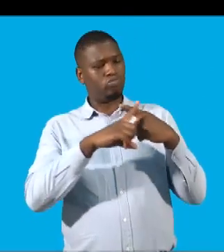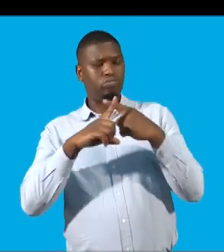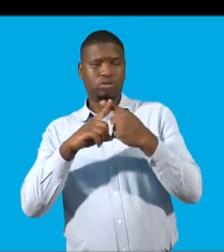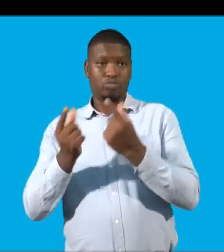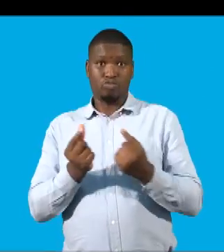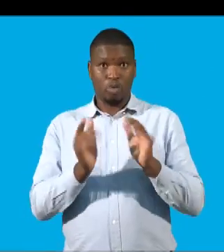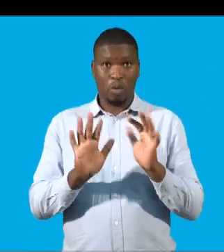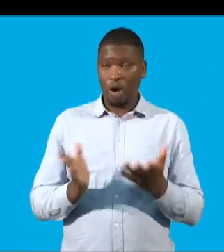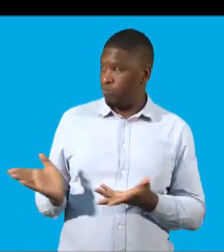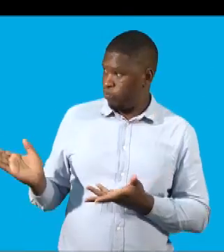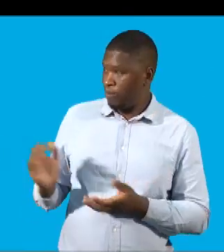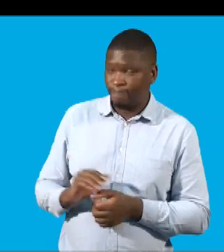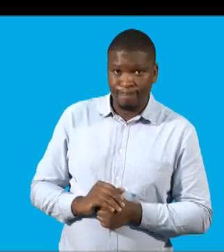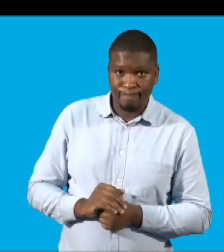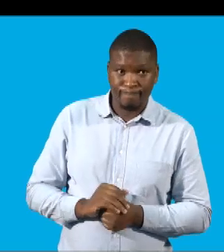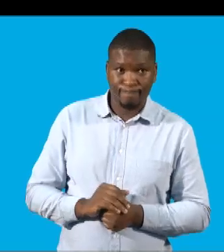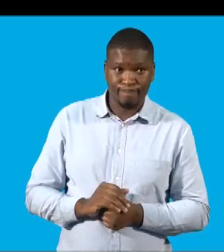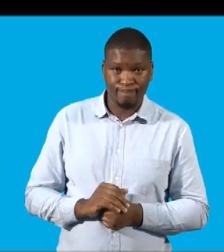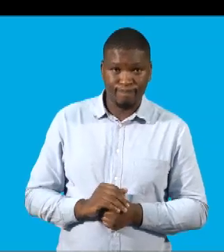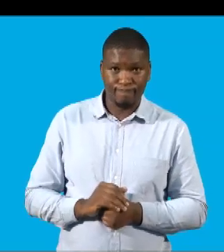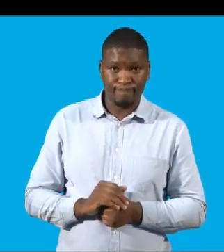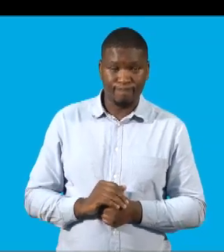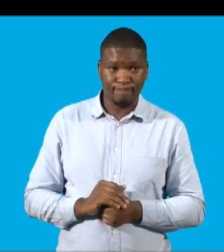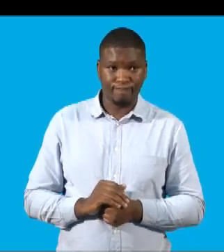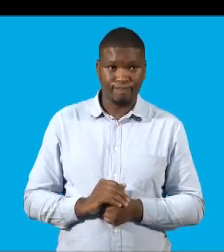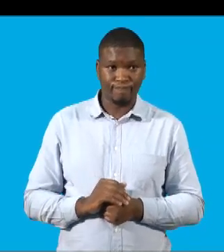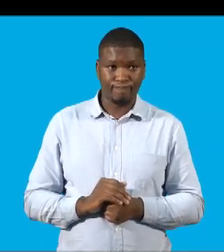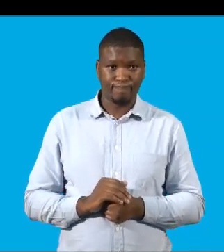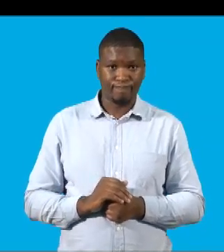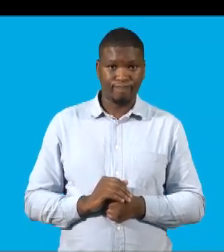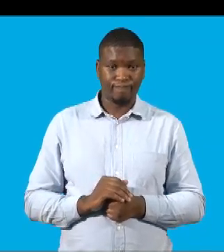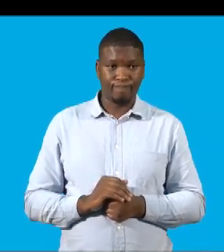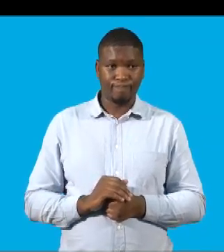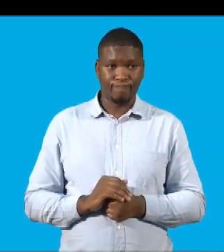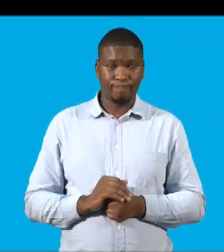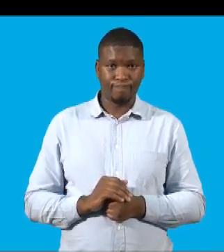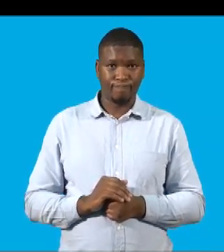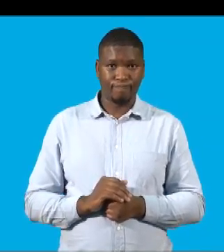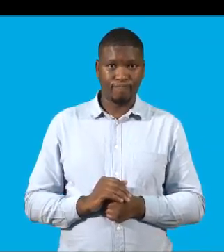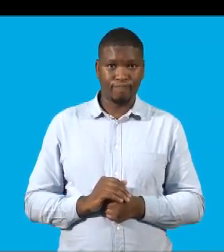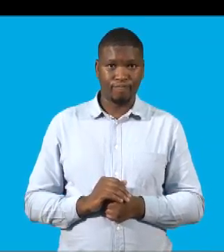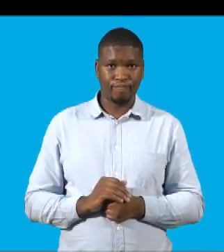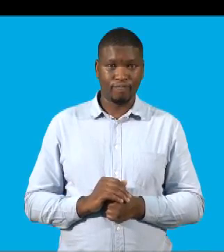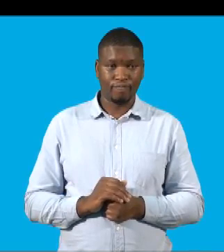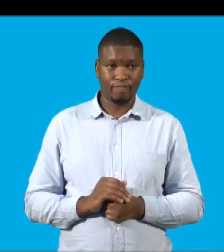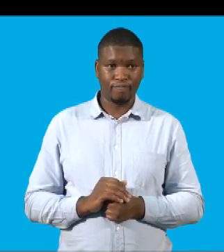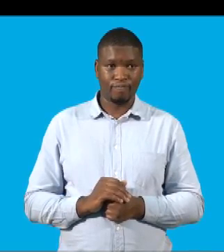that n into the bracket, that is just going to give us a negative 2n